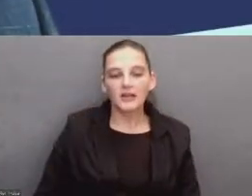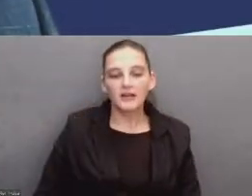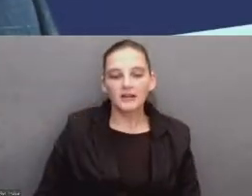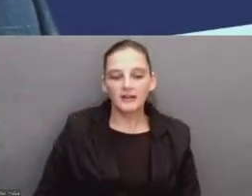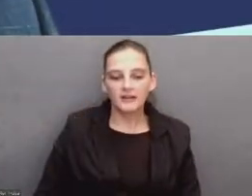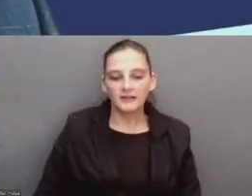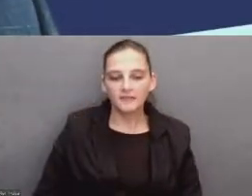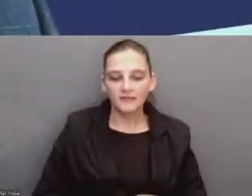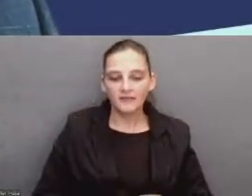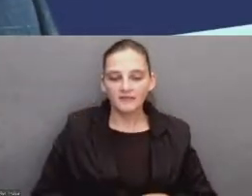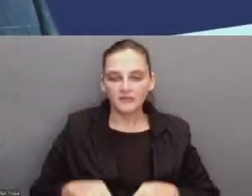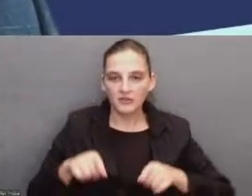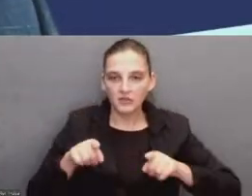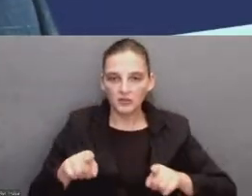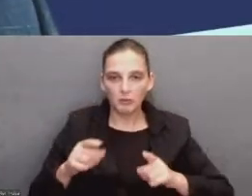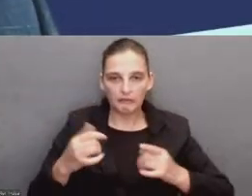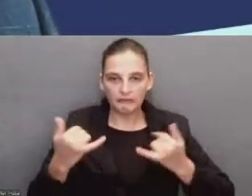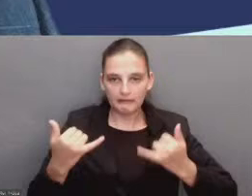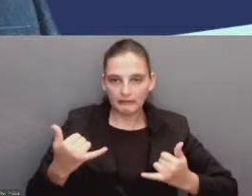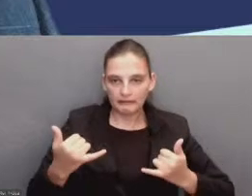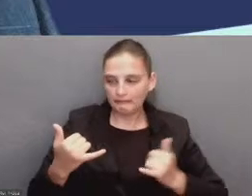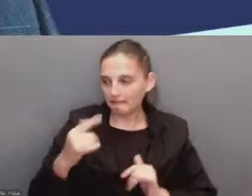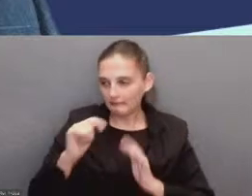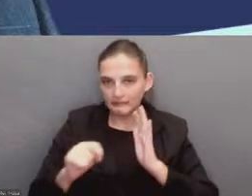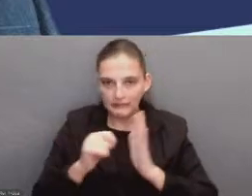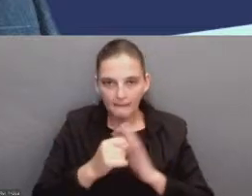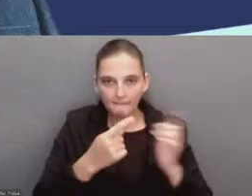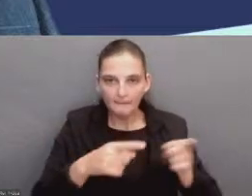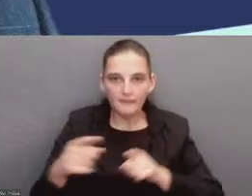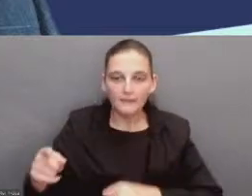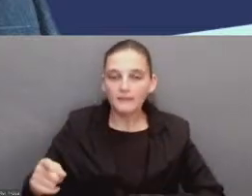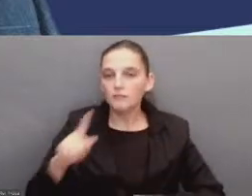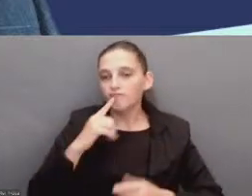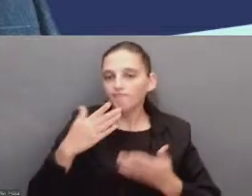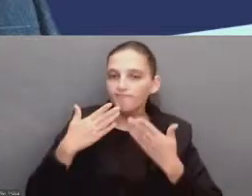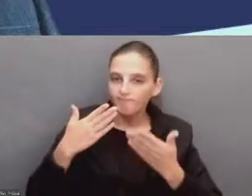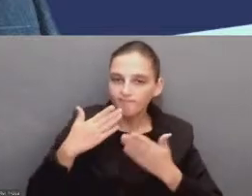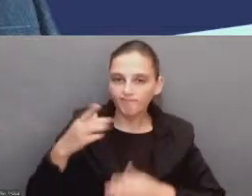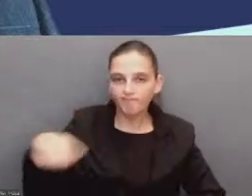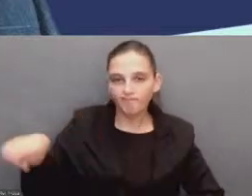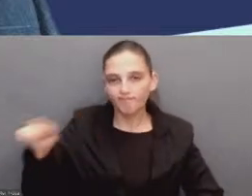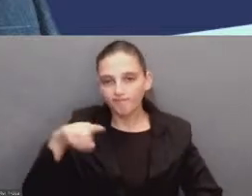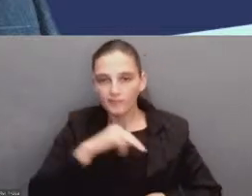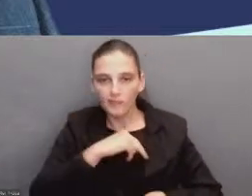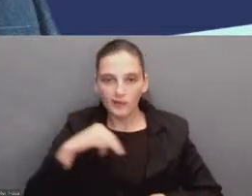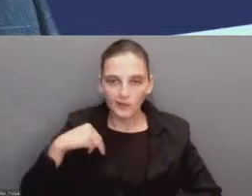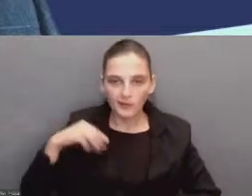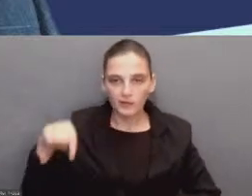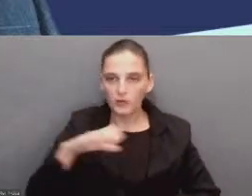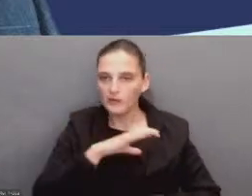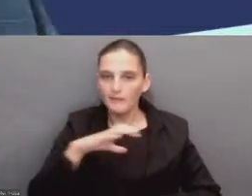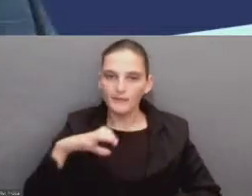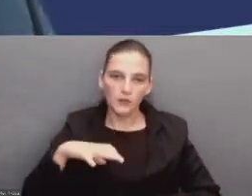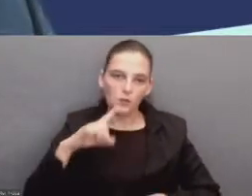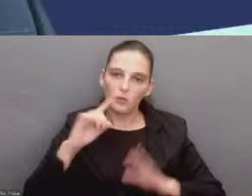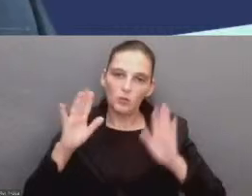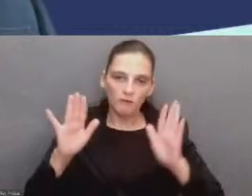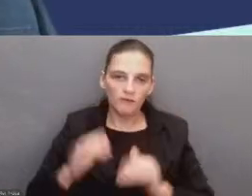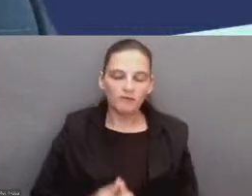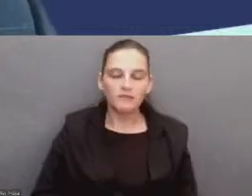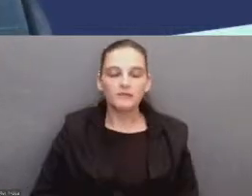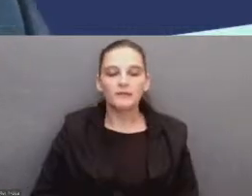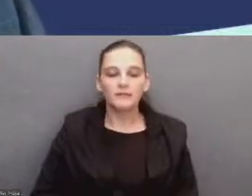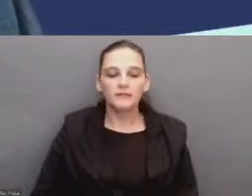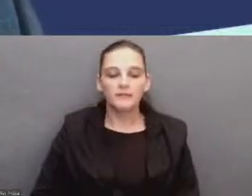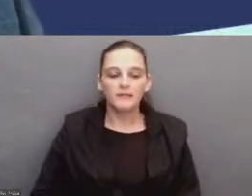during this time, and also to my colleagues on the committee. I think this has been fabulous. This